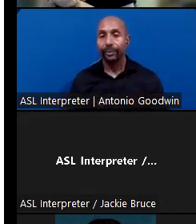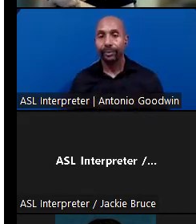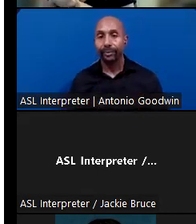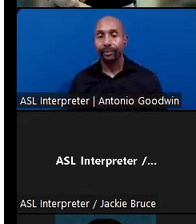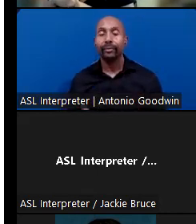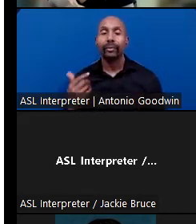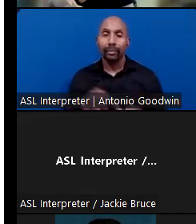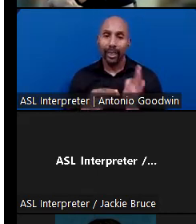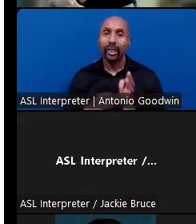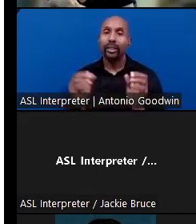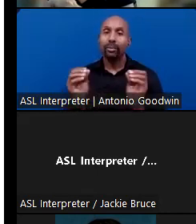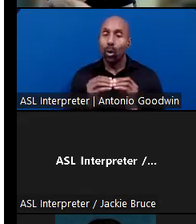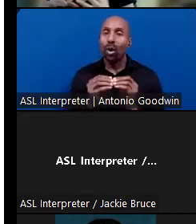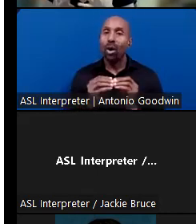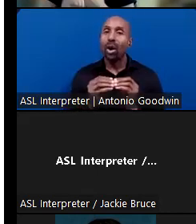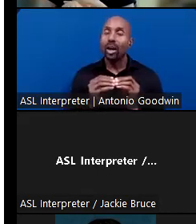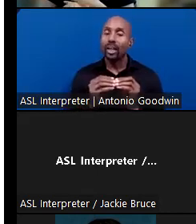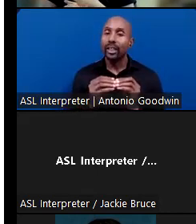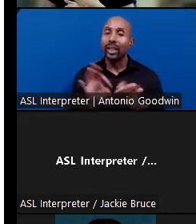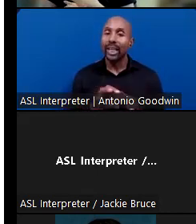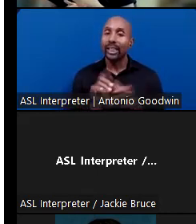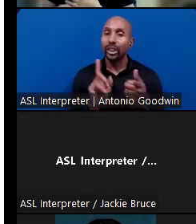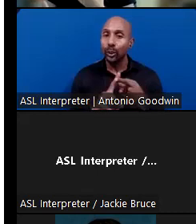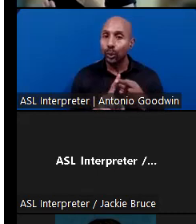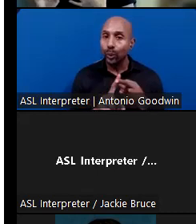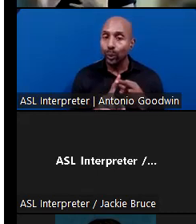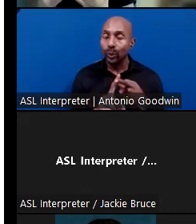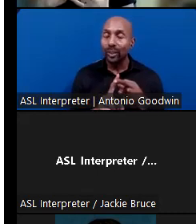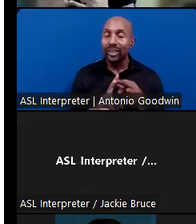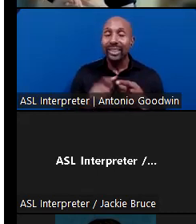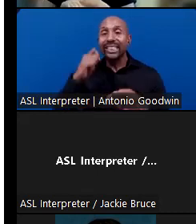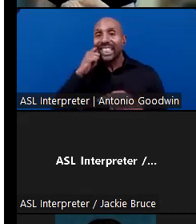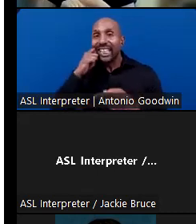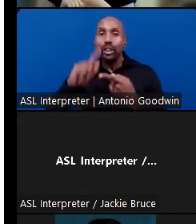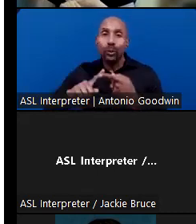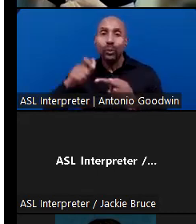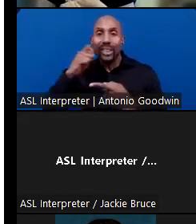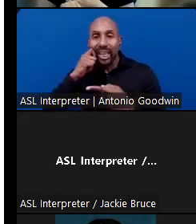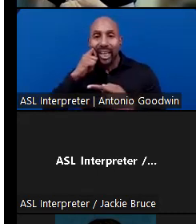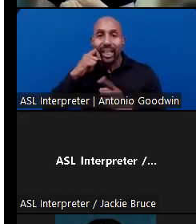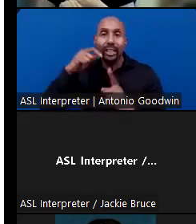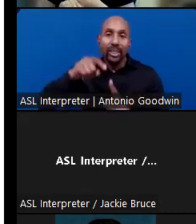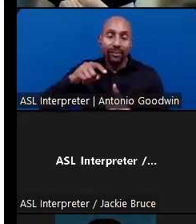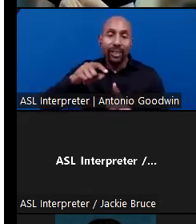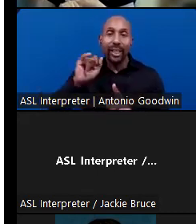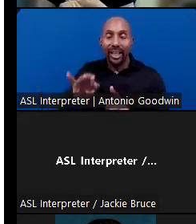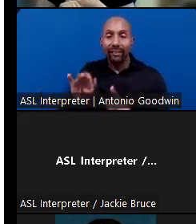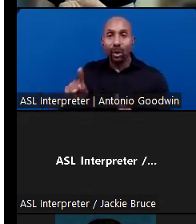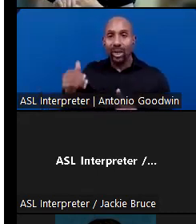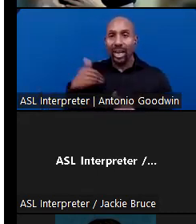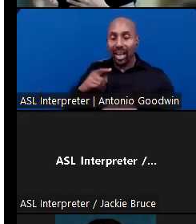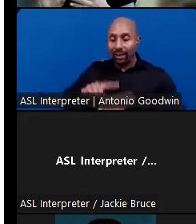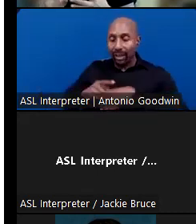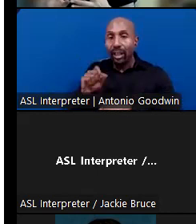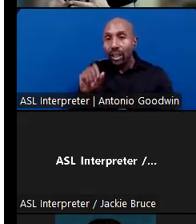we're talking about with close contact is skin to skin contact, specifically with sores and